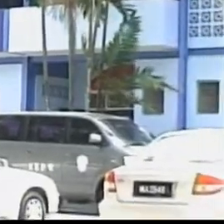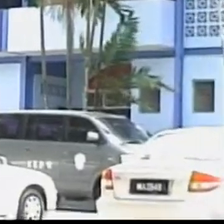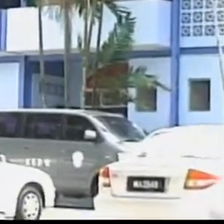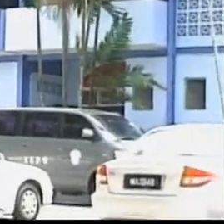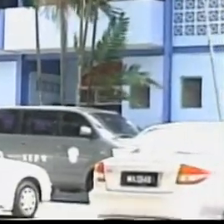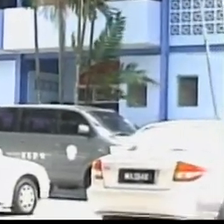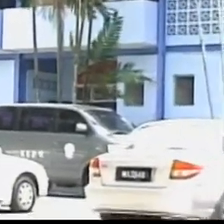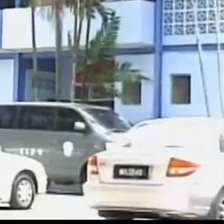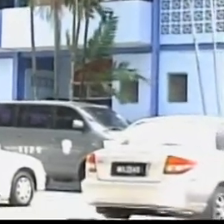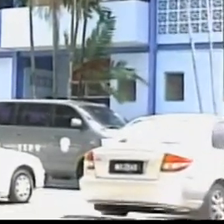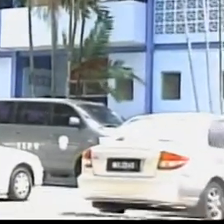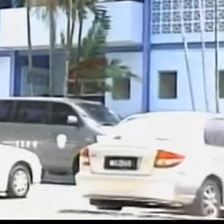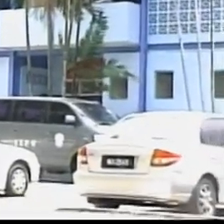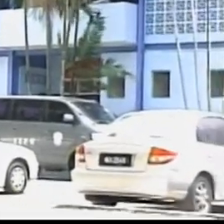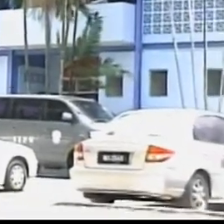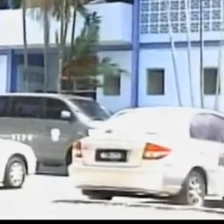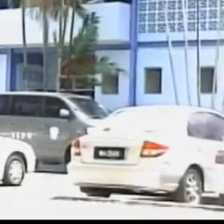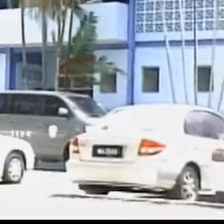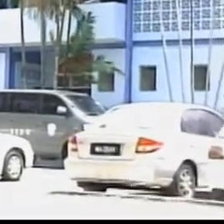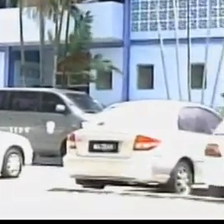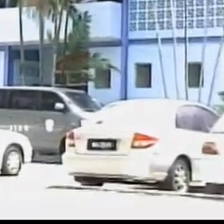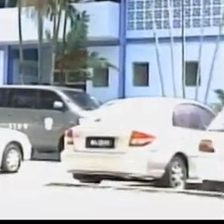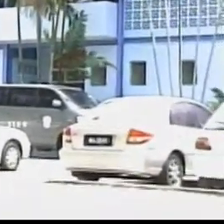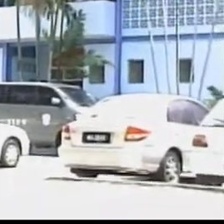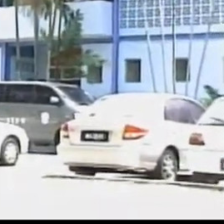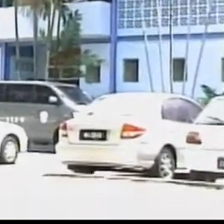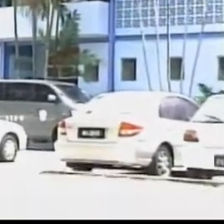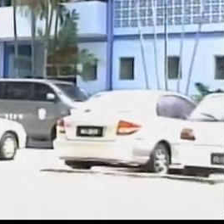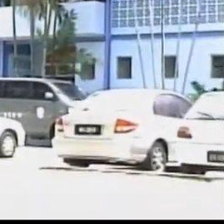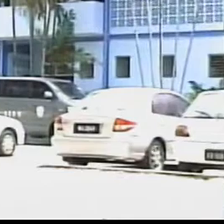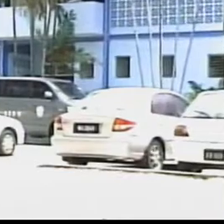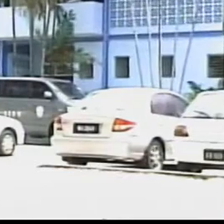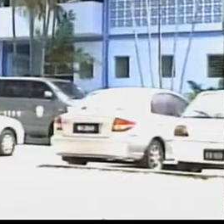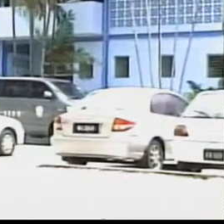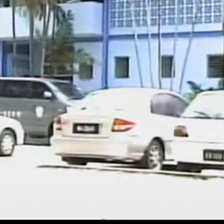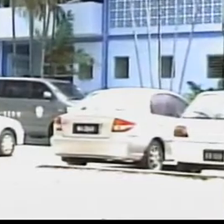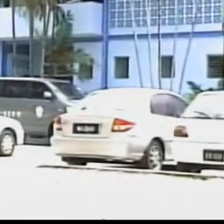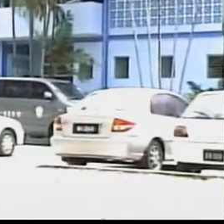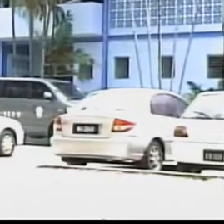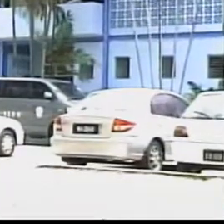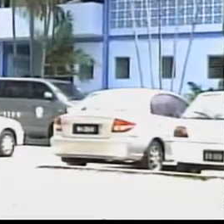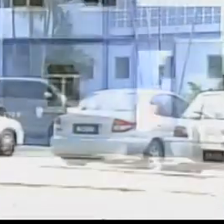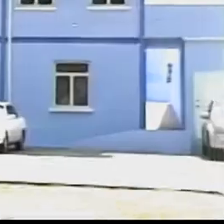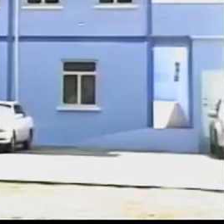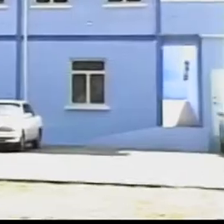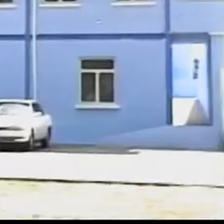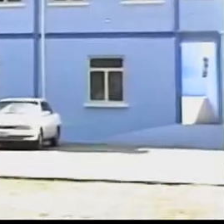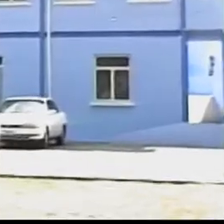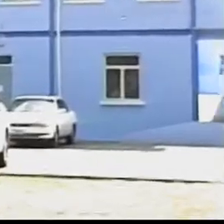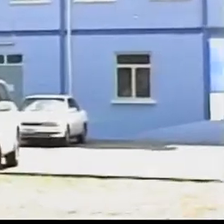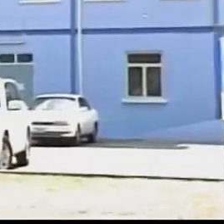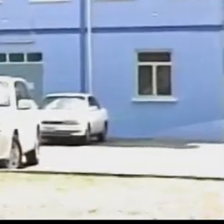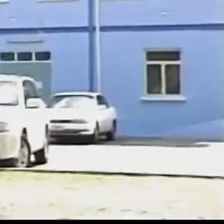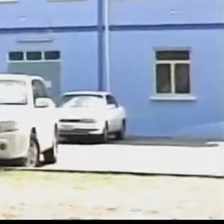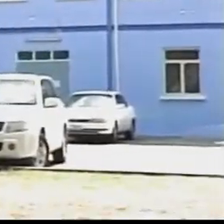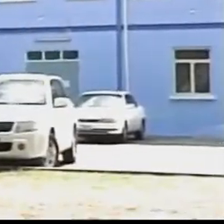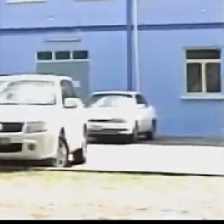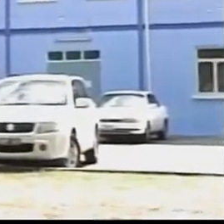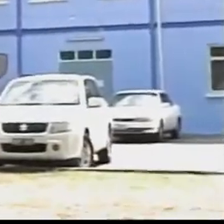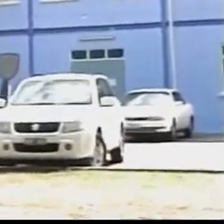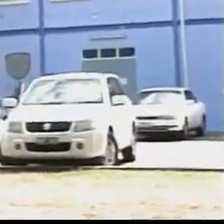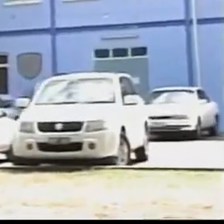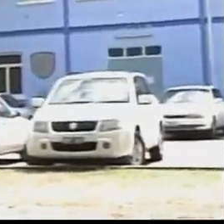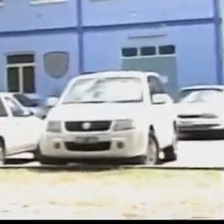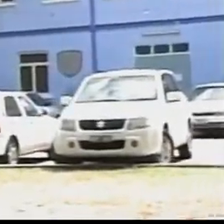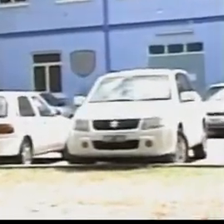told CBC News that a meeting was held this morning regarding that matter. He said it is now being resolved by the union's executive internally, but